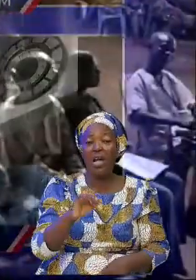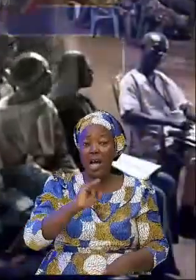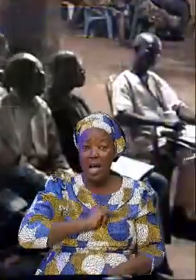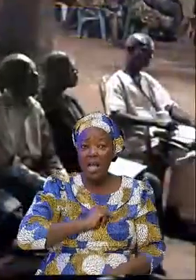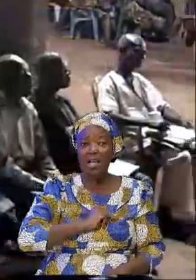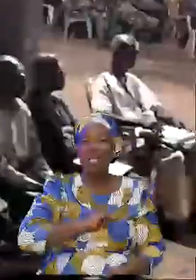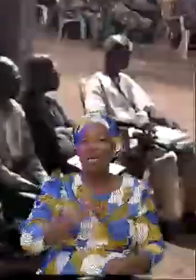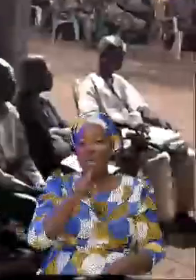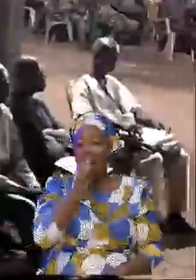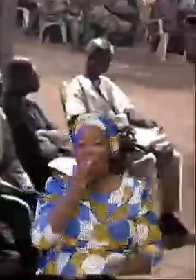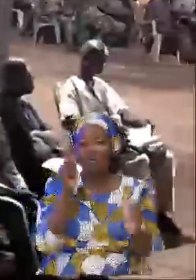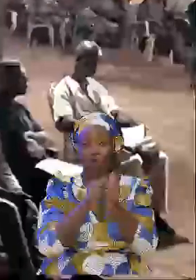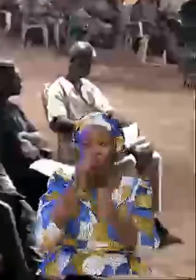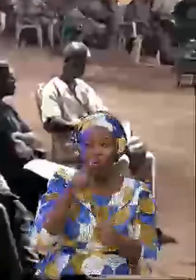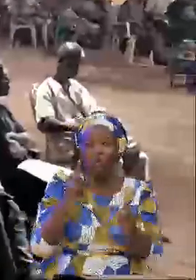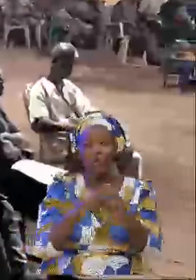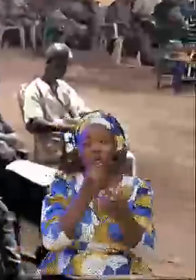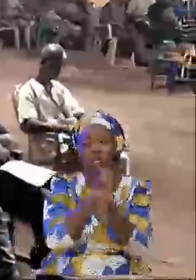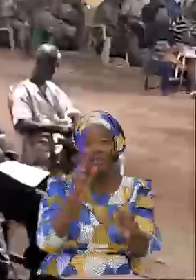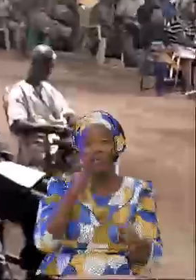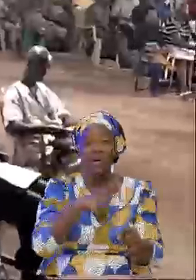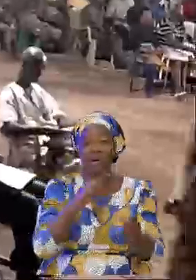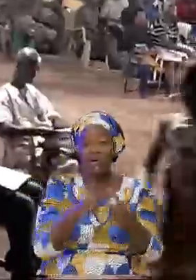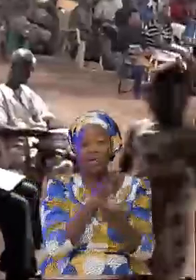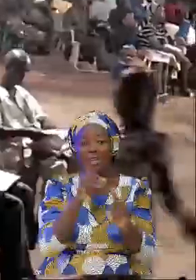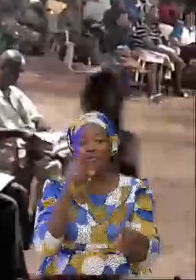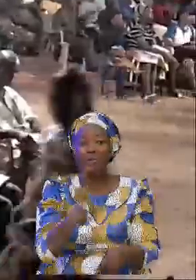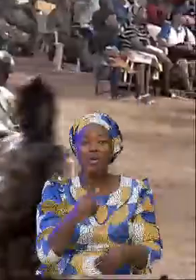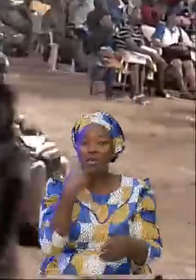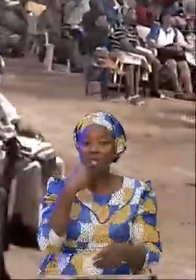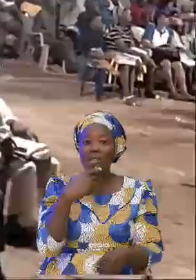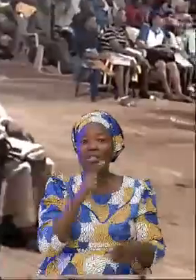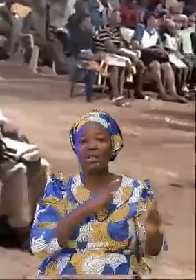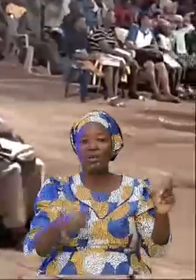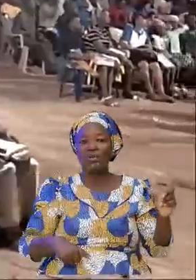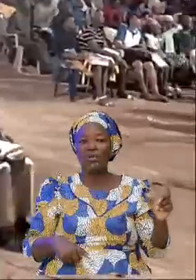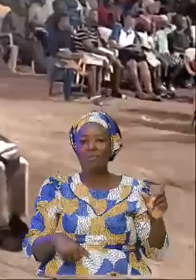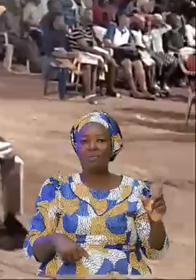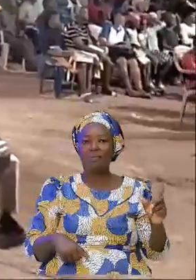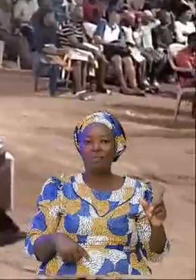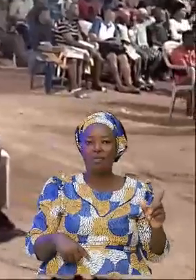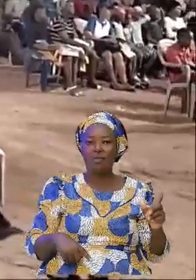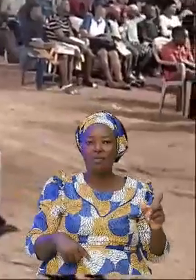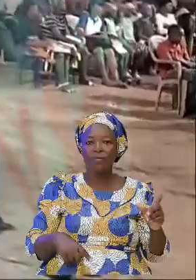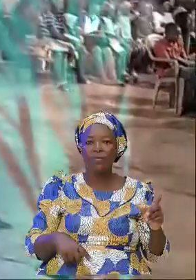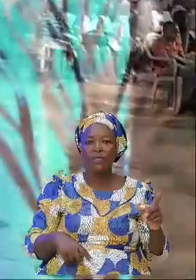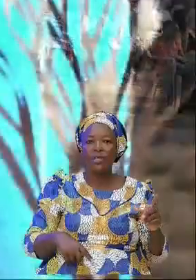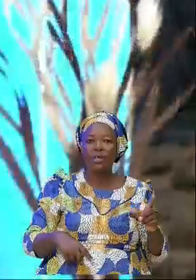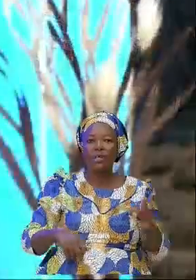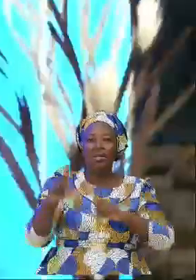Calvary and I overcame for you, I am with thee to save thee and to deliver